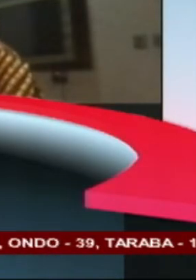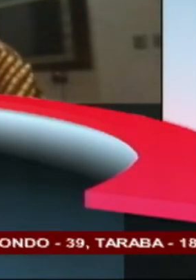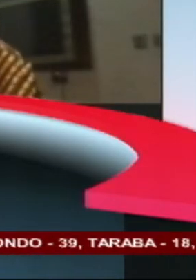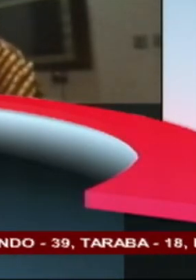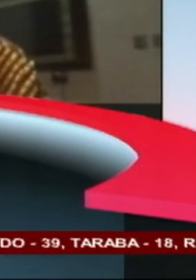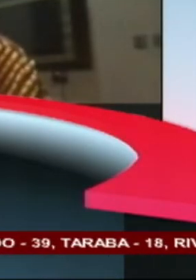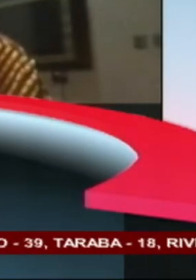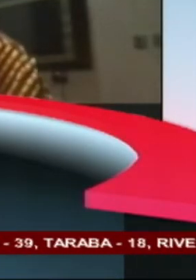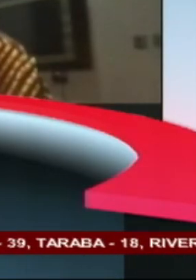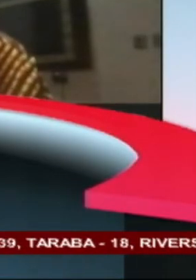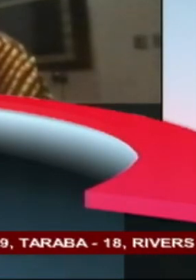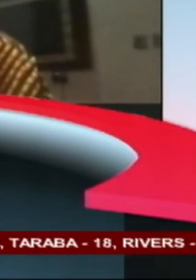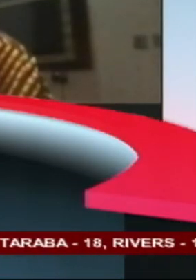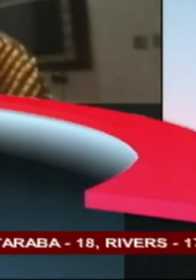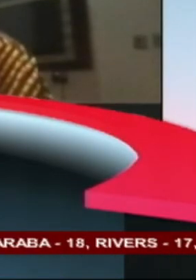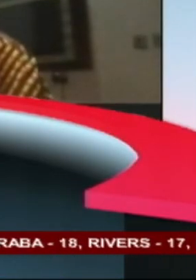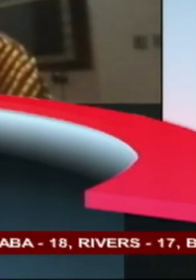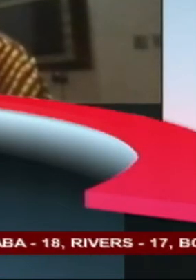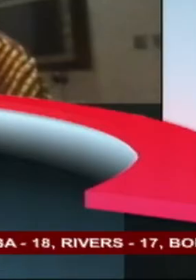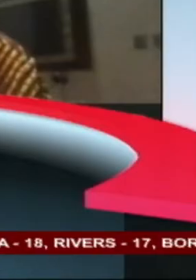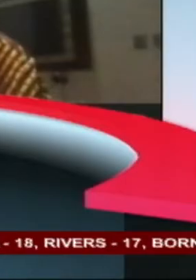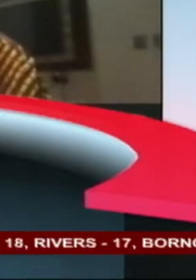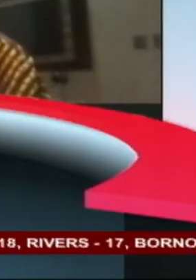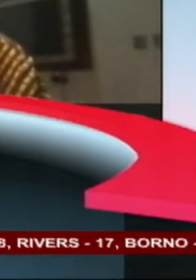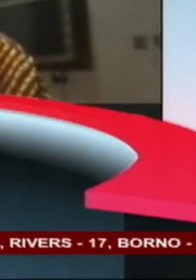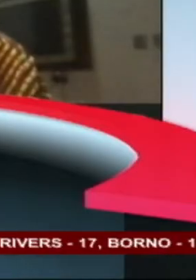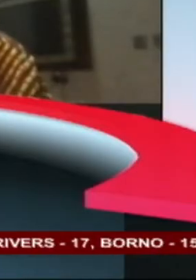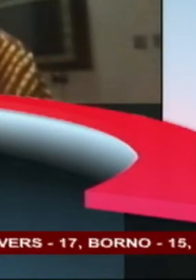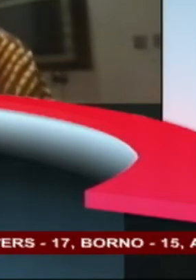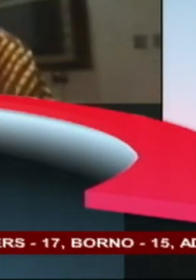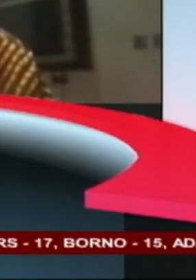Niger Delta region and the nation at large?